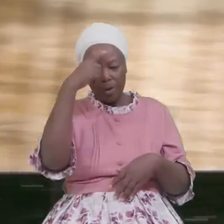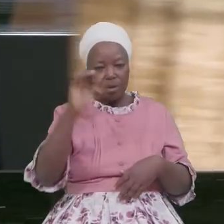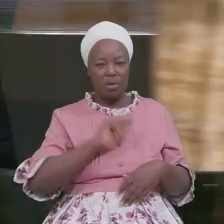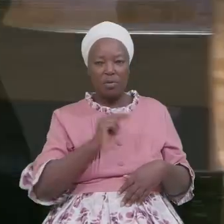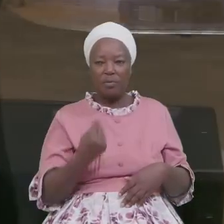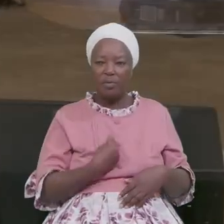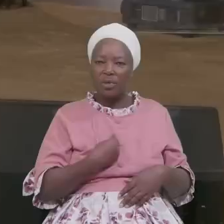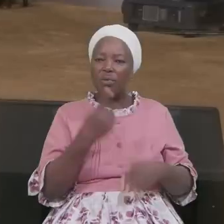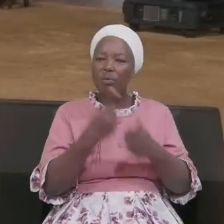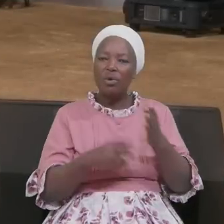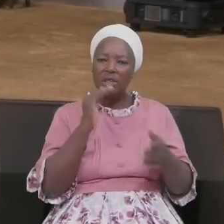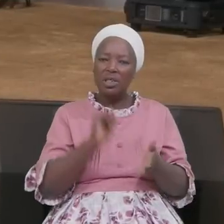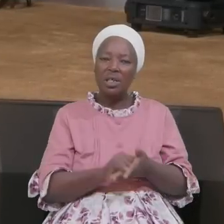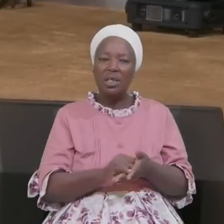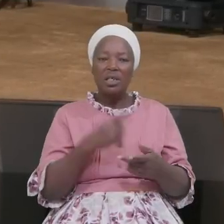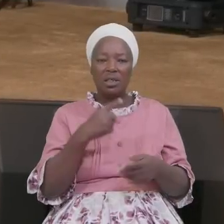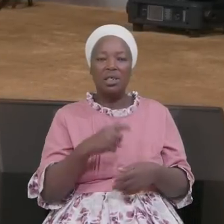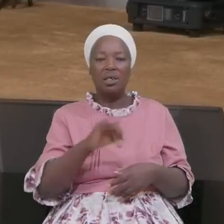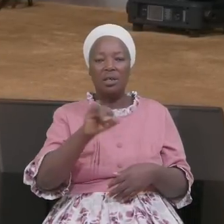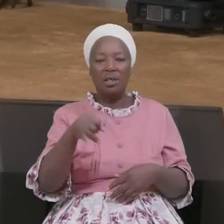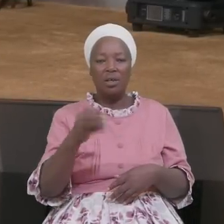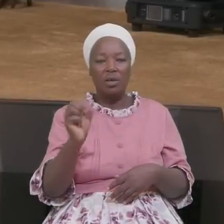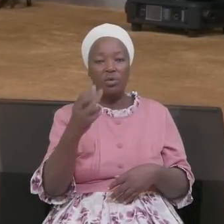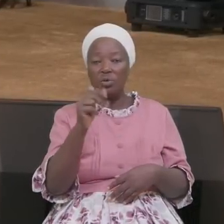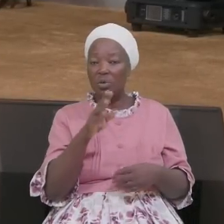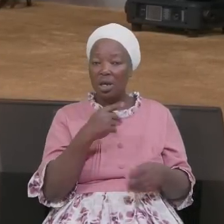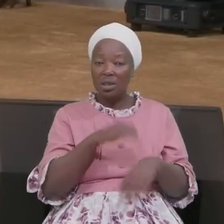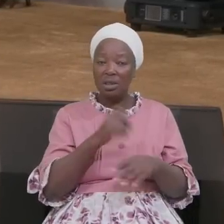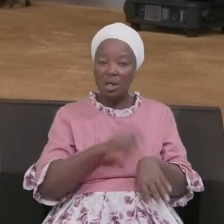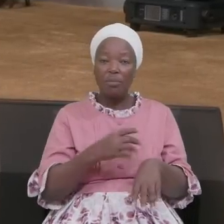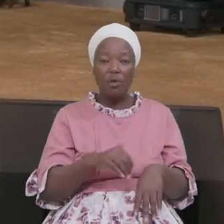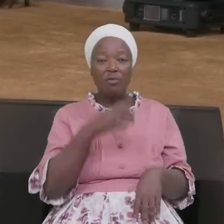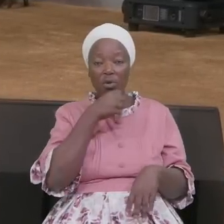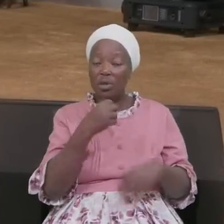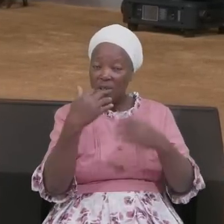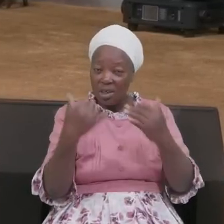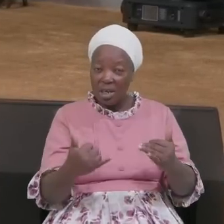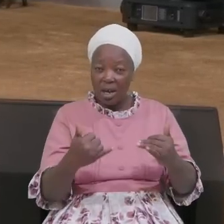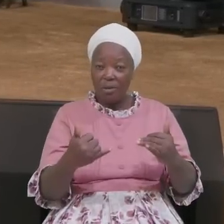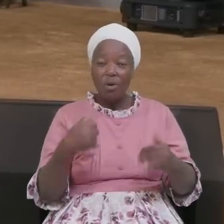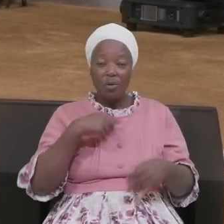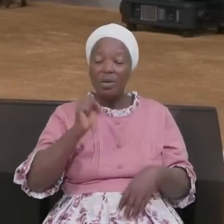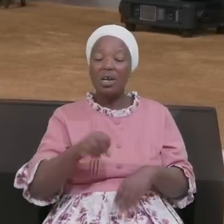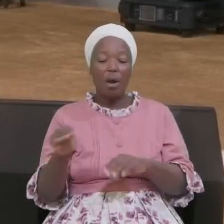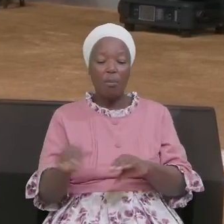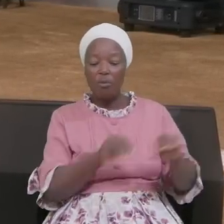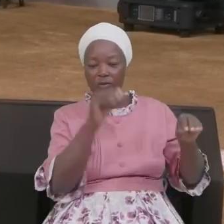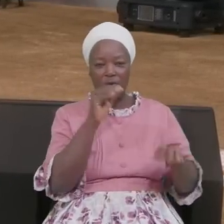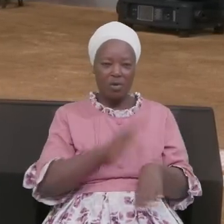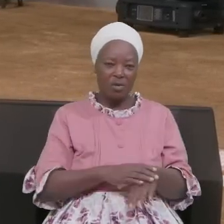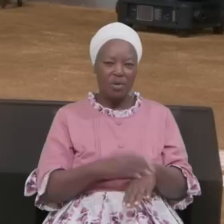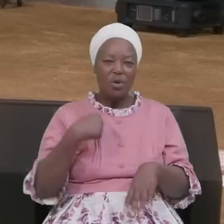saying? They said, Joshua, it's not like at the time of old. Now we can move on. We will move